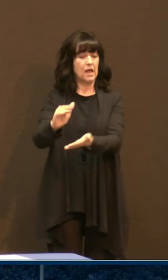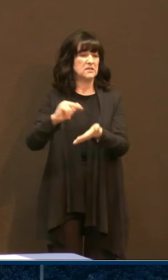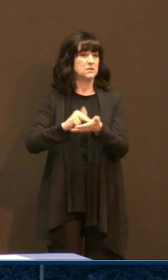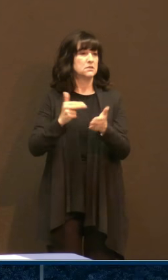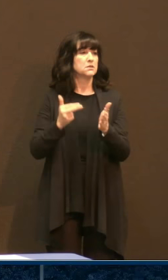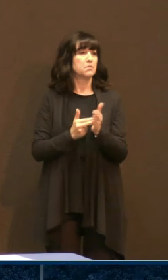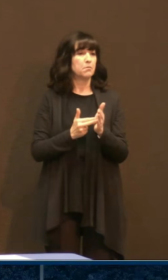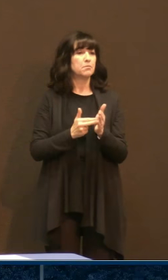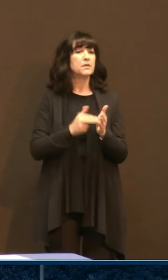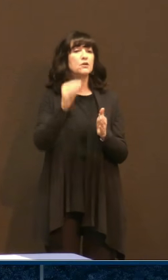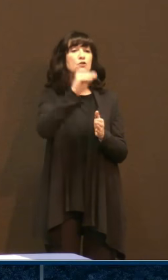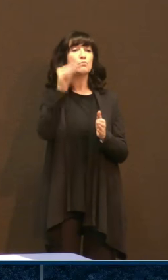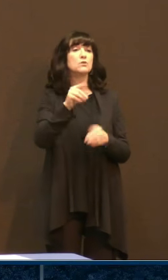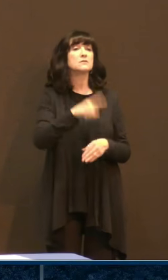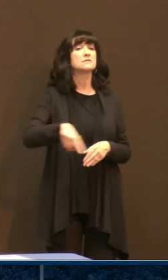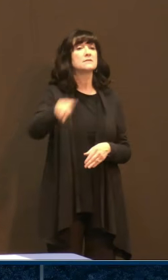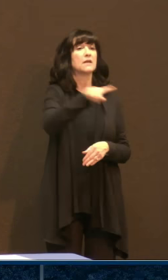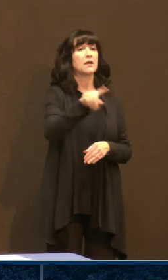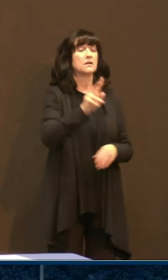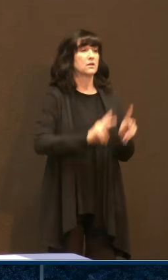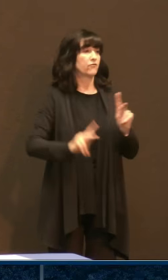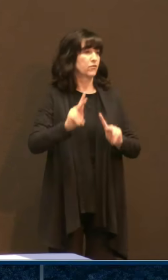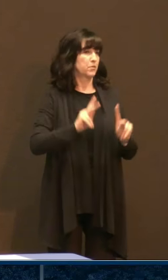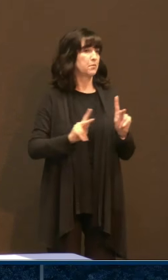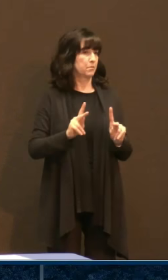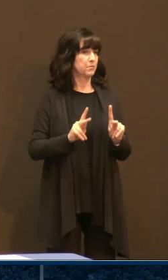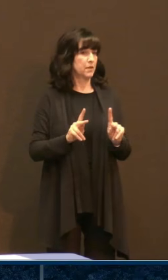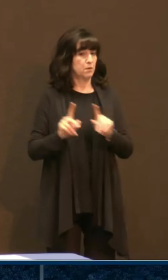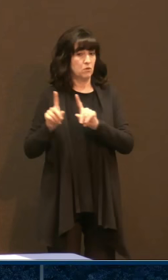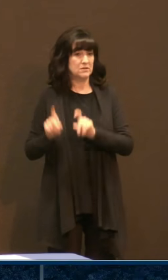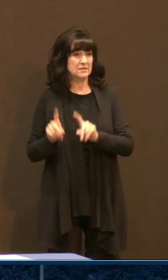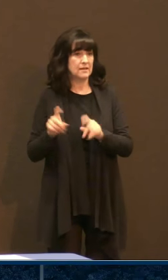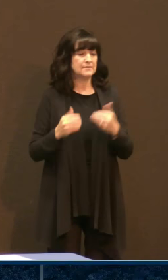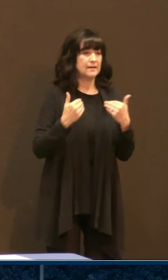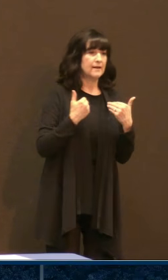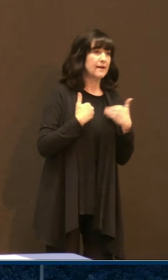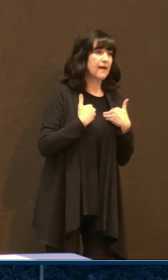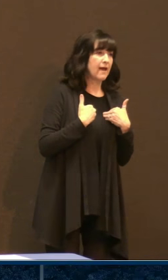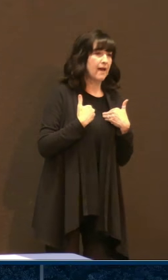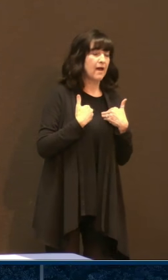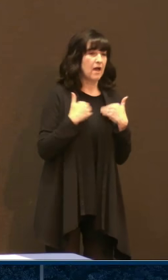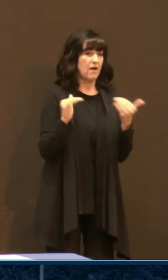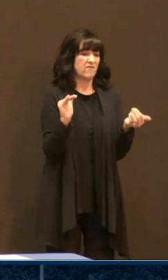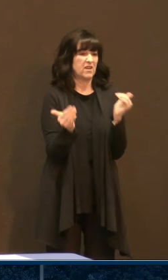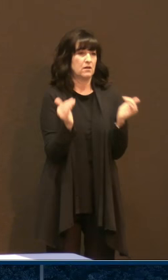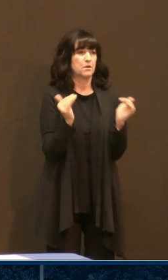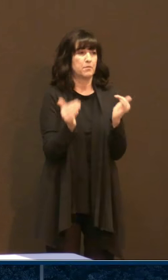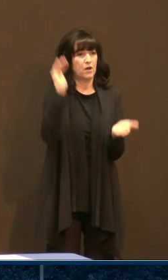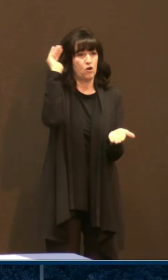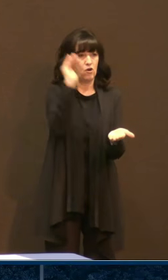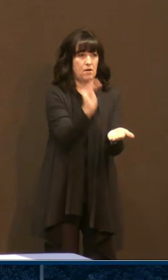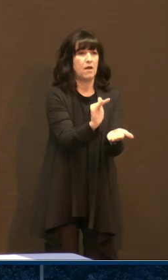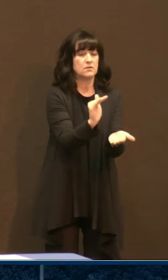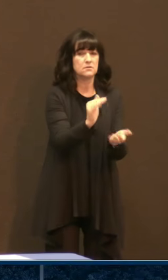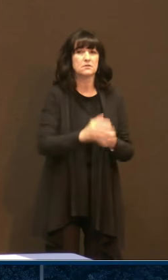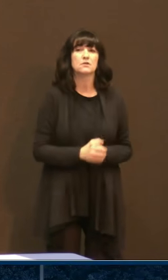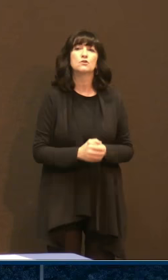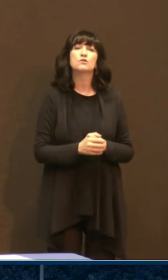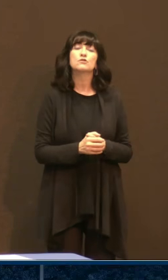being tested. One of the reasons I wanted to go back to the hospital slides to really hone in on that as a key